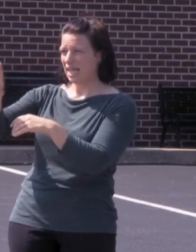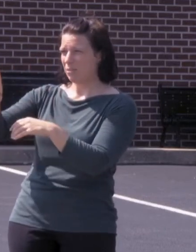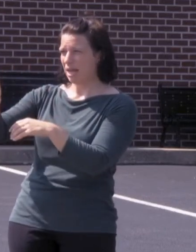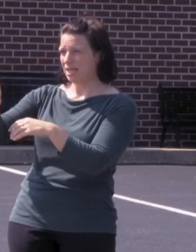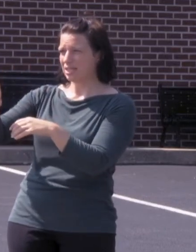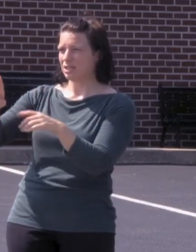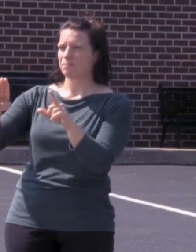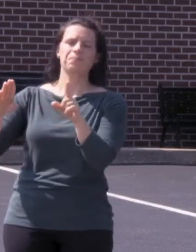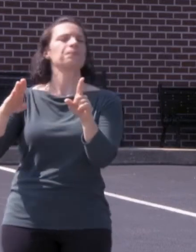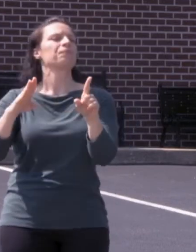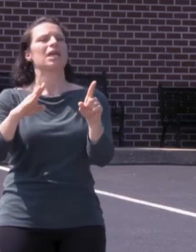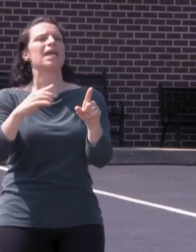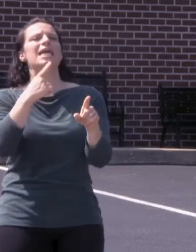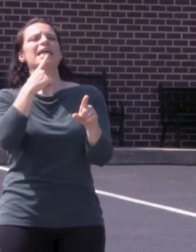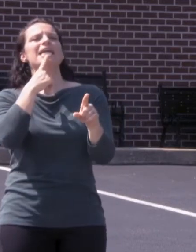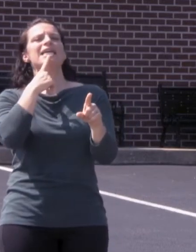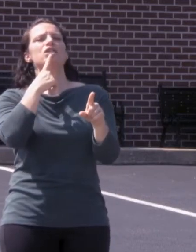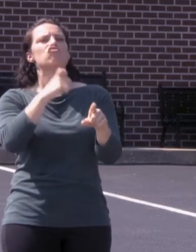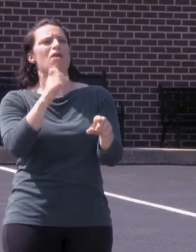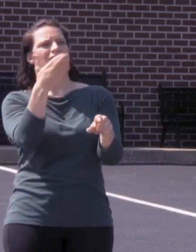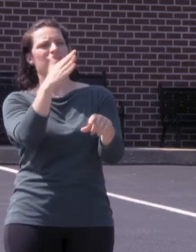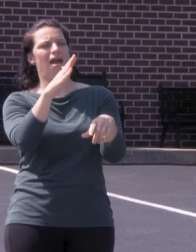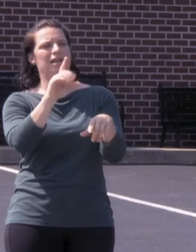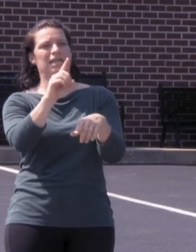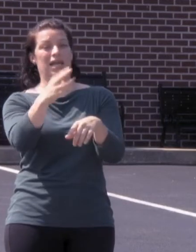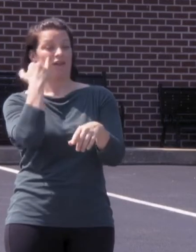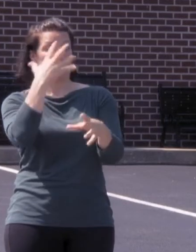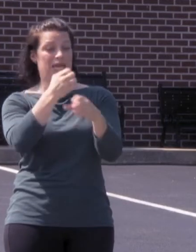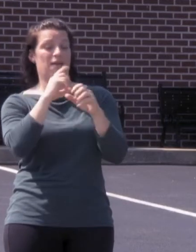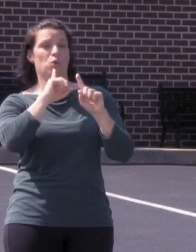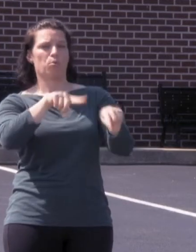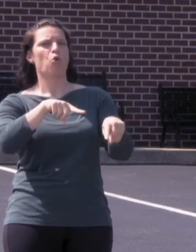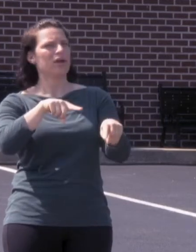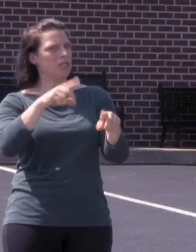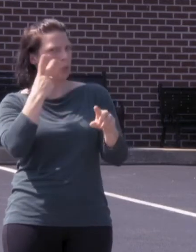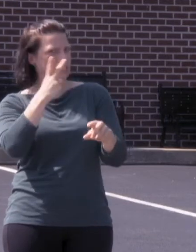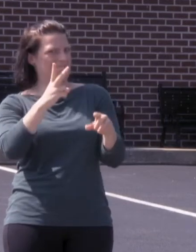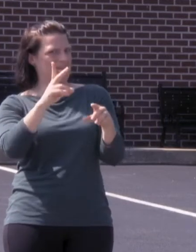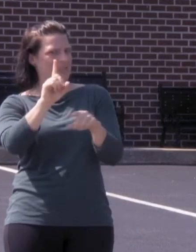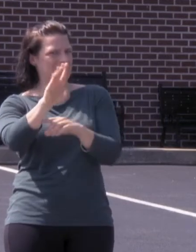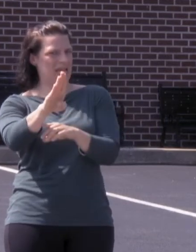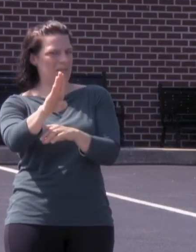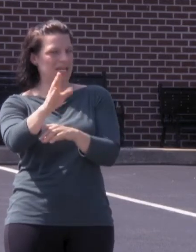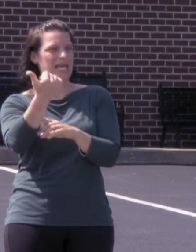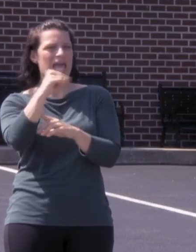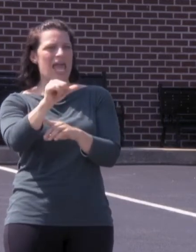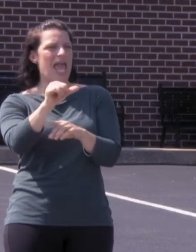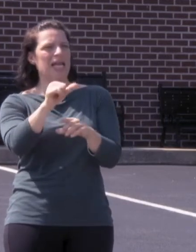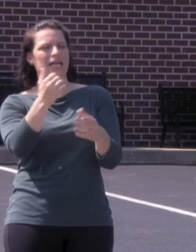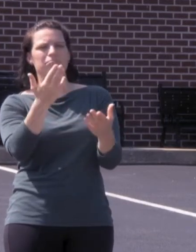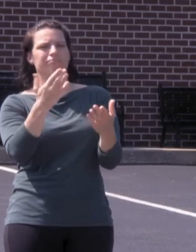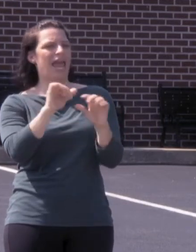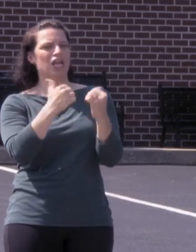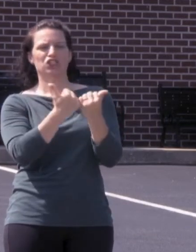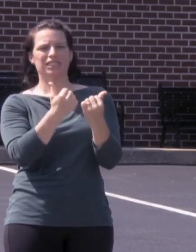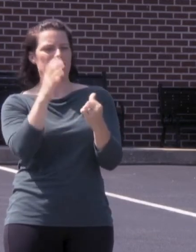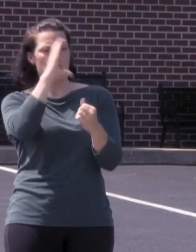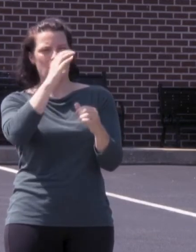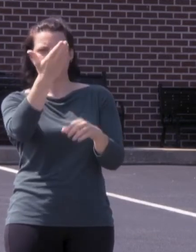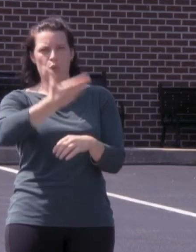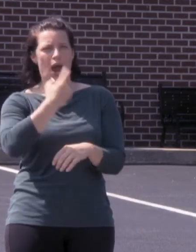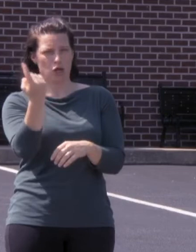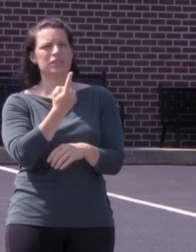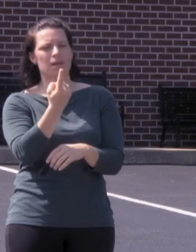The chiefs, it's a red flag database. So if we get the report, it will be in the database. Any prospective agency that's seeking to